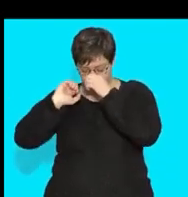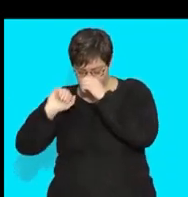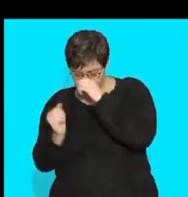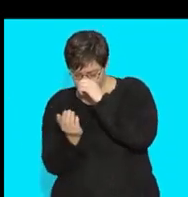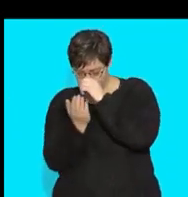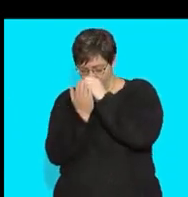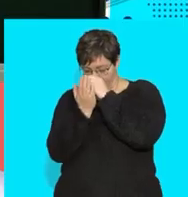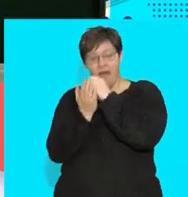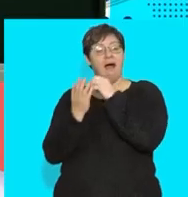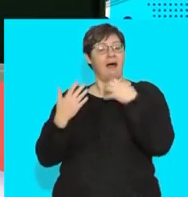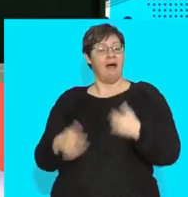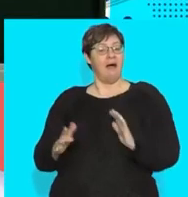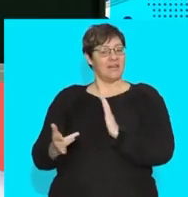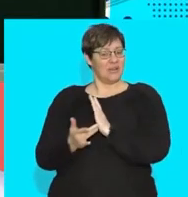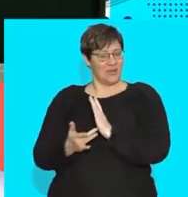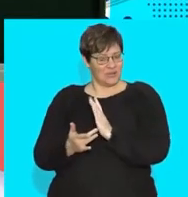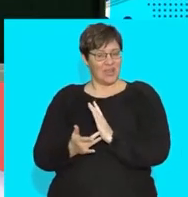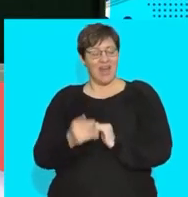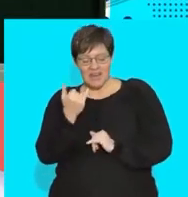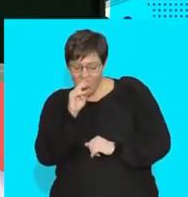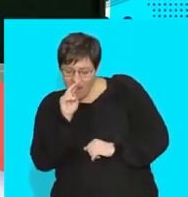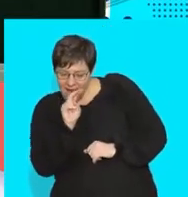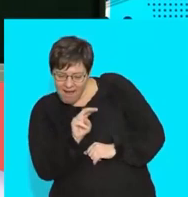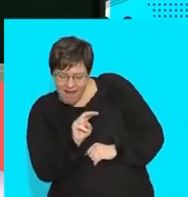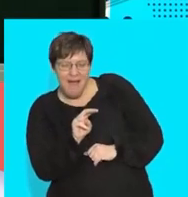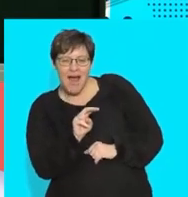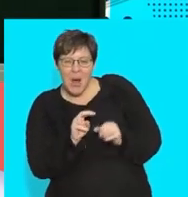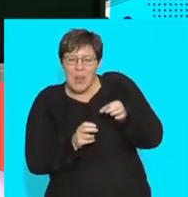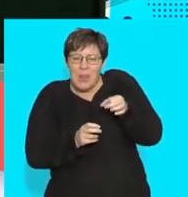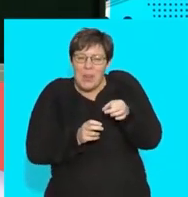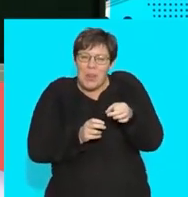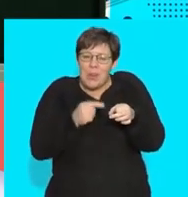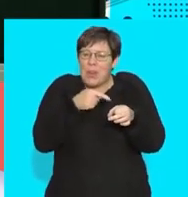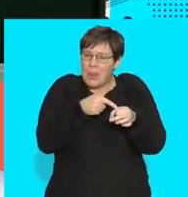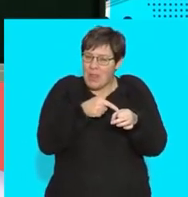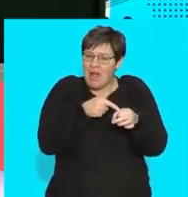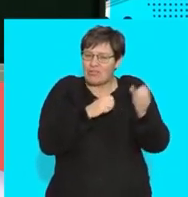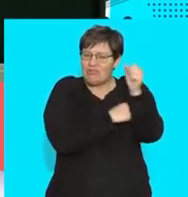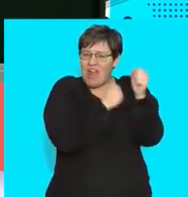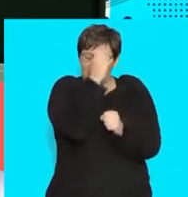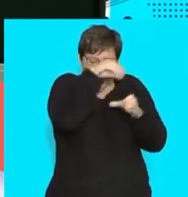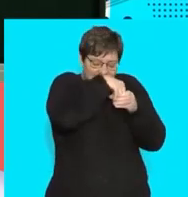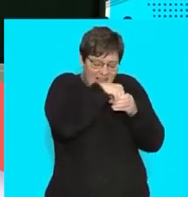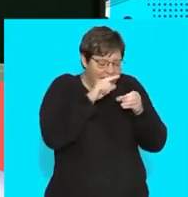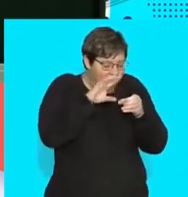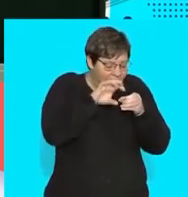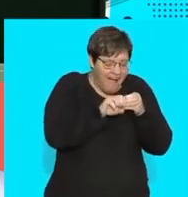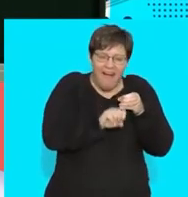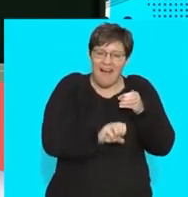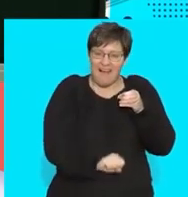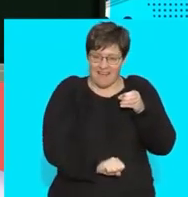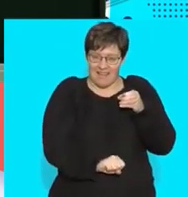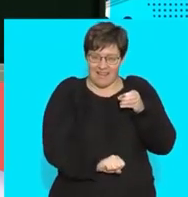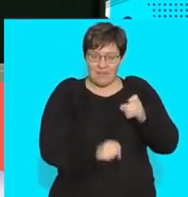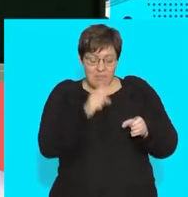with technology, right, we are now able to see these tiny, tiny little structures. And with